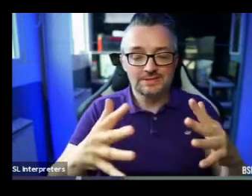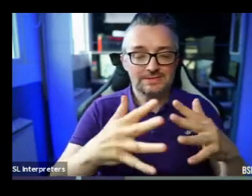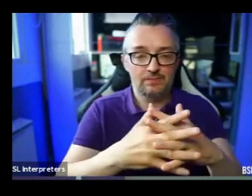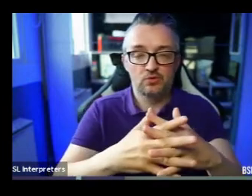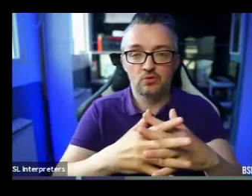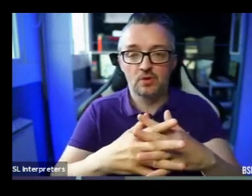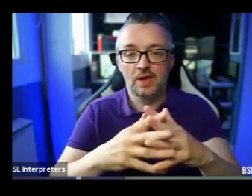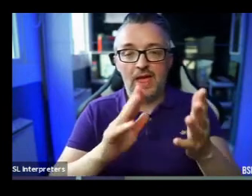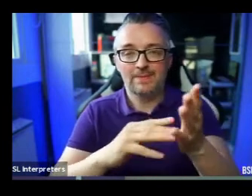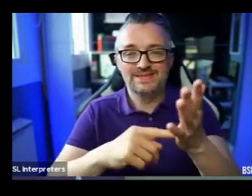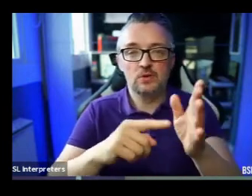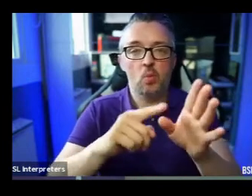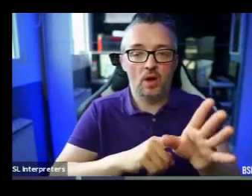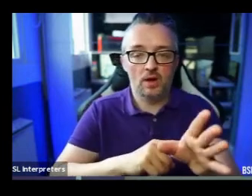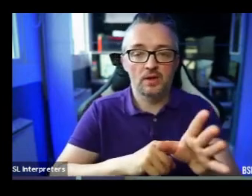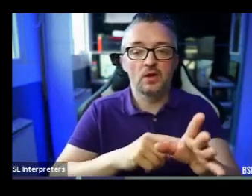called